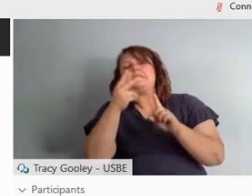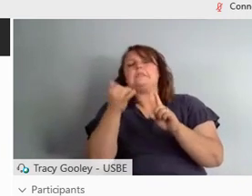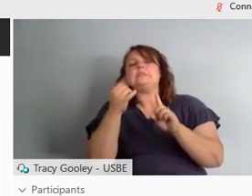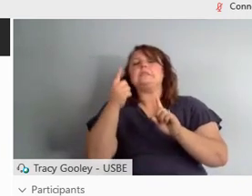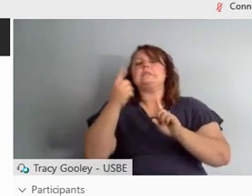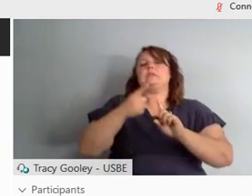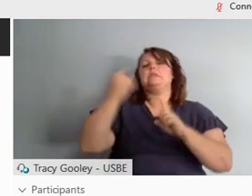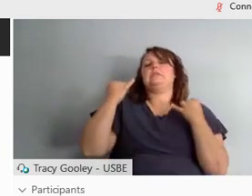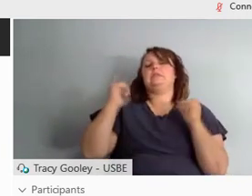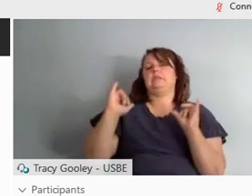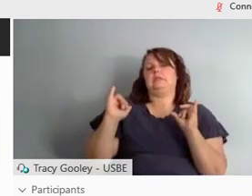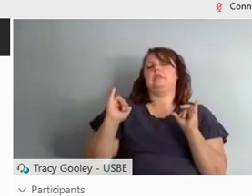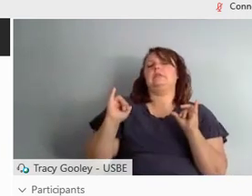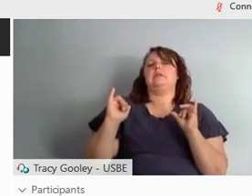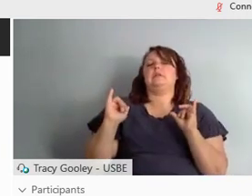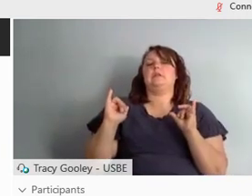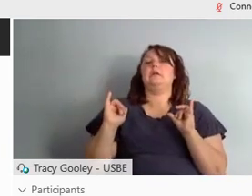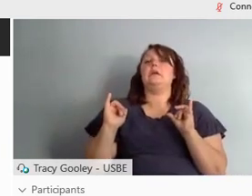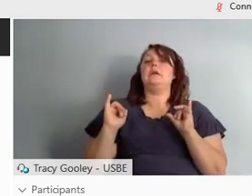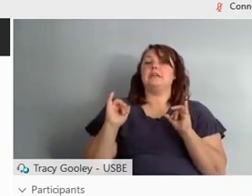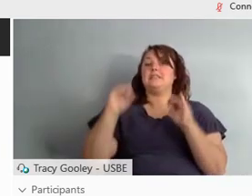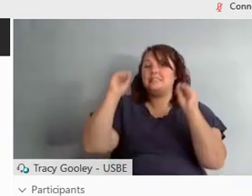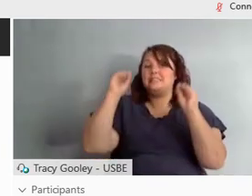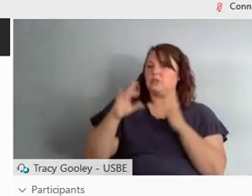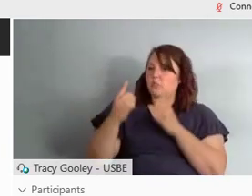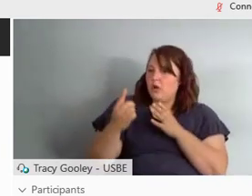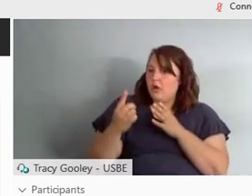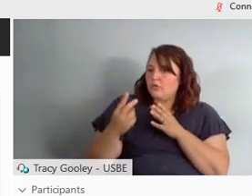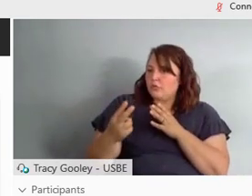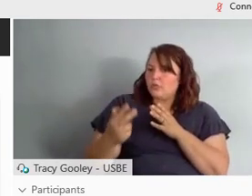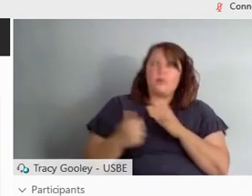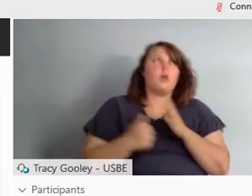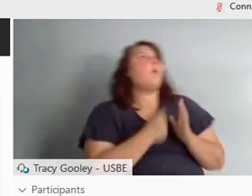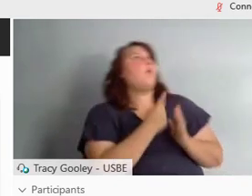We're still working on repeating teacher counting 1 to 3.